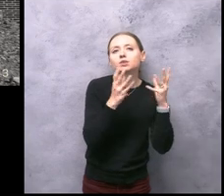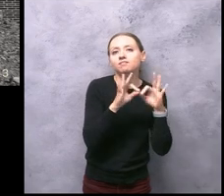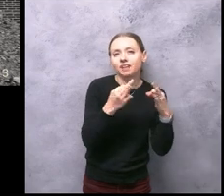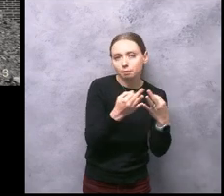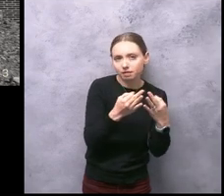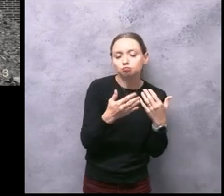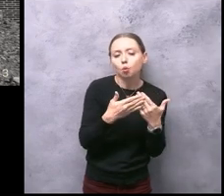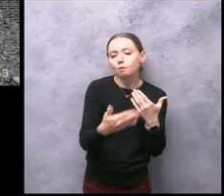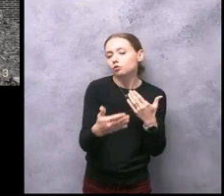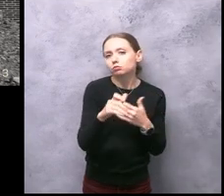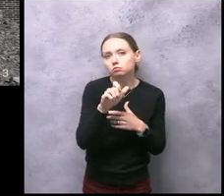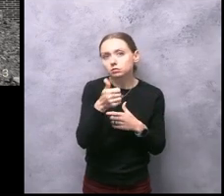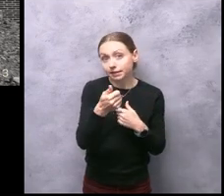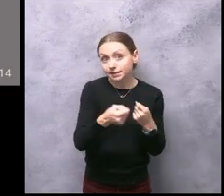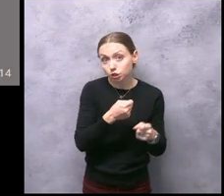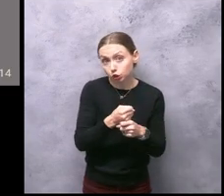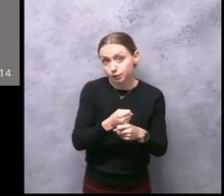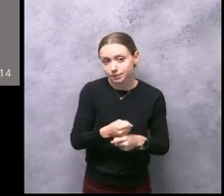years.